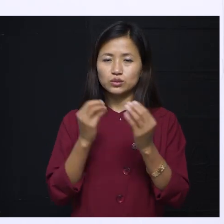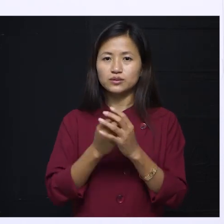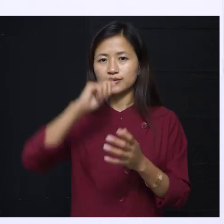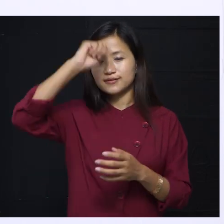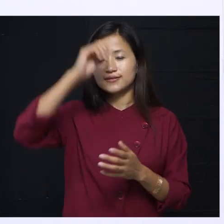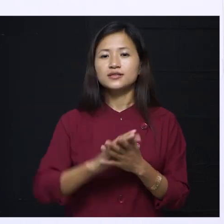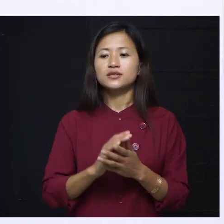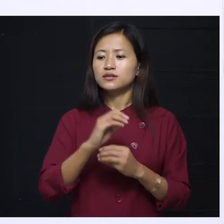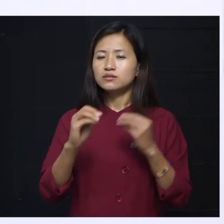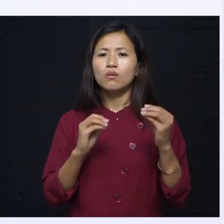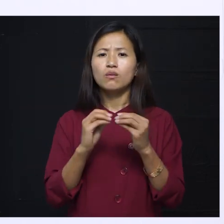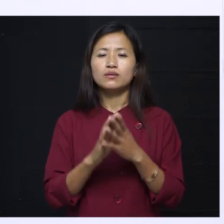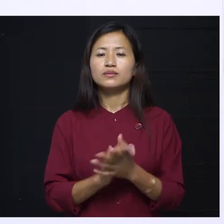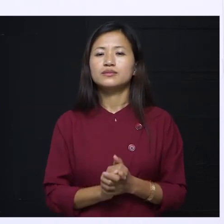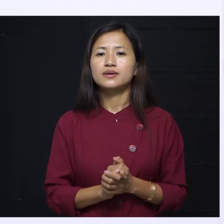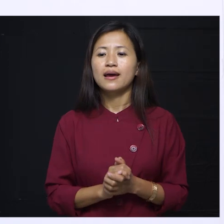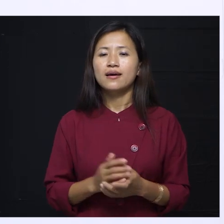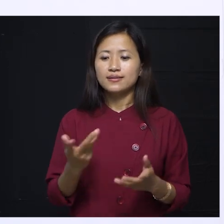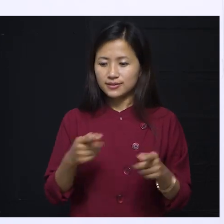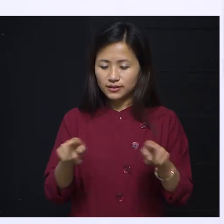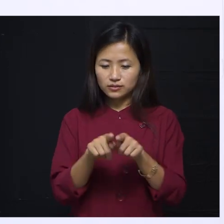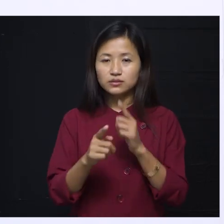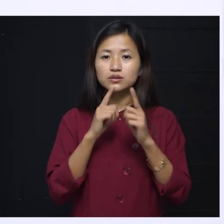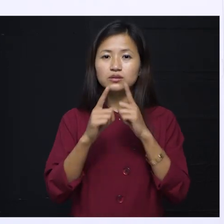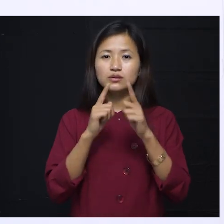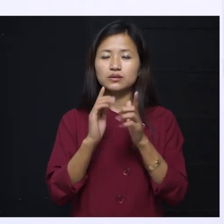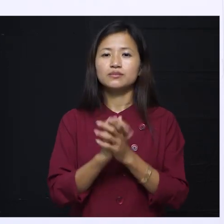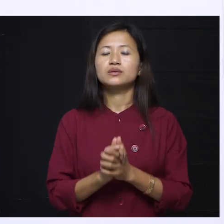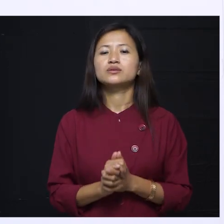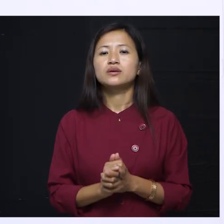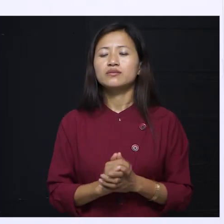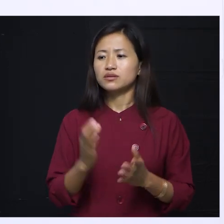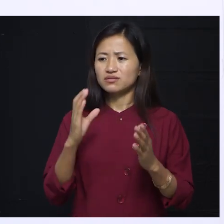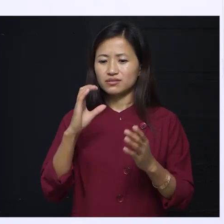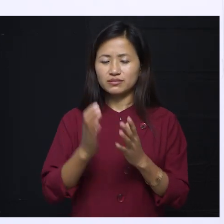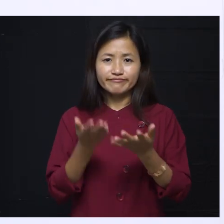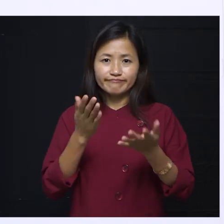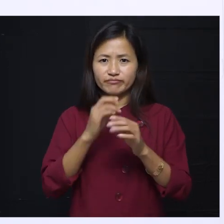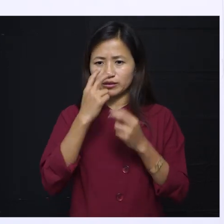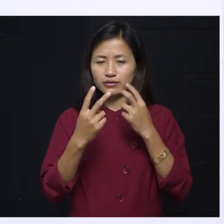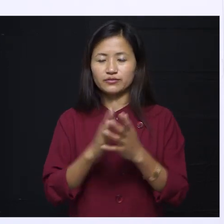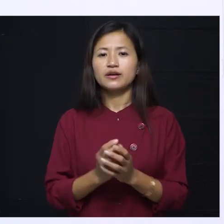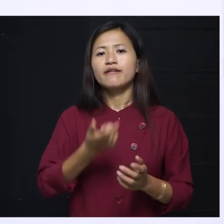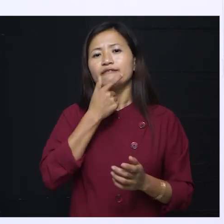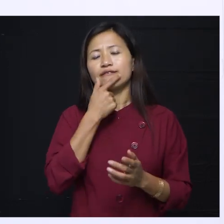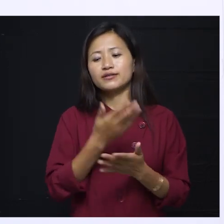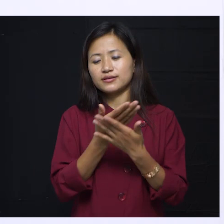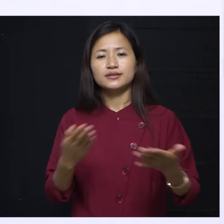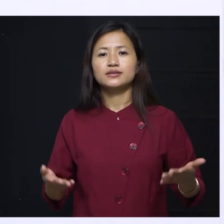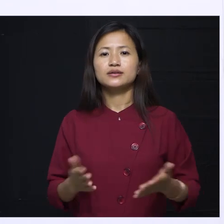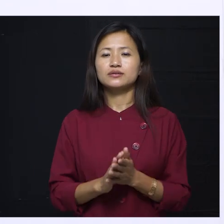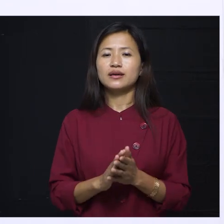all about, and like I said, it is going to talk about the kind of complexities, or we can also say the funny thing about